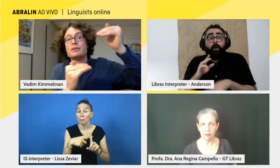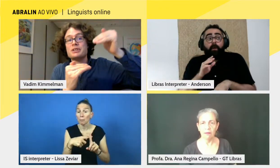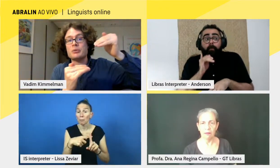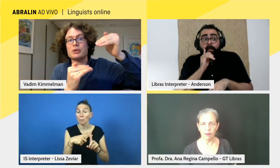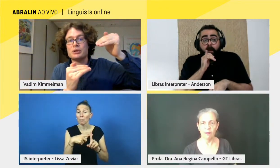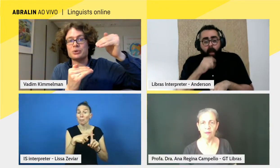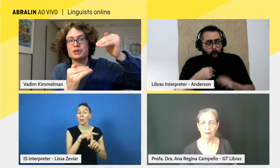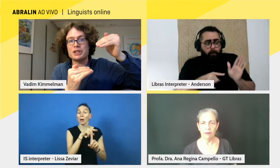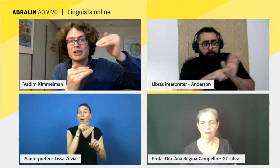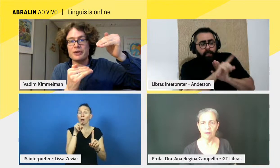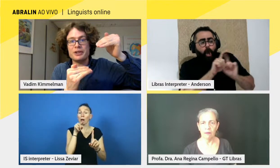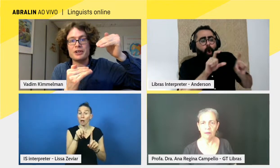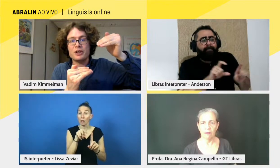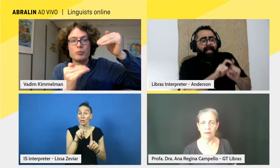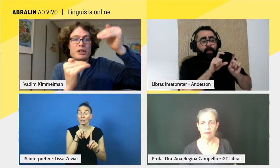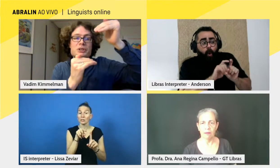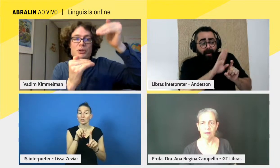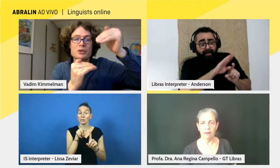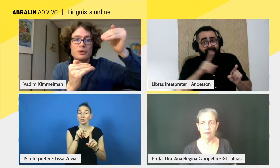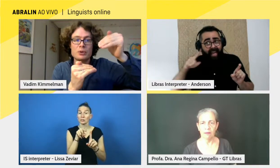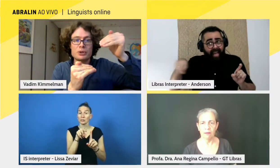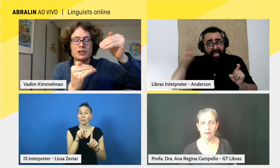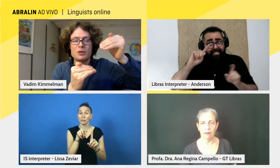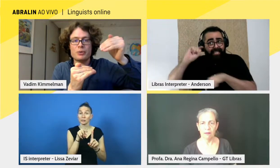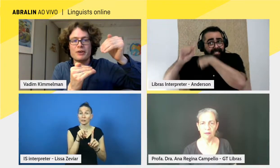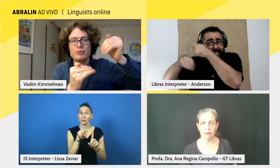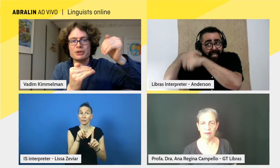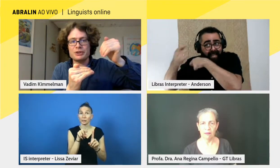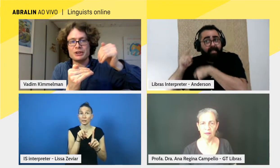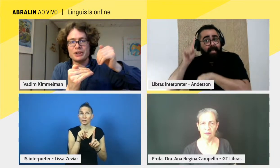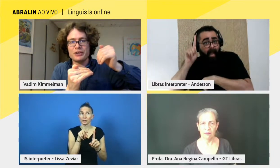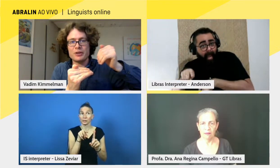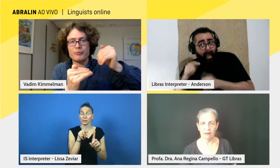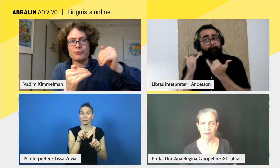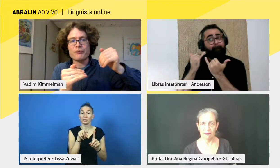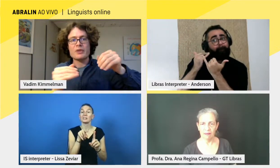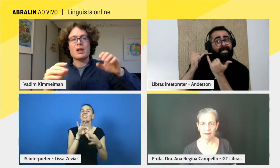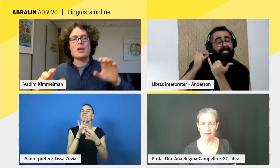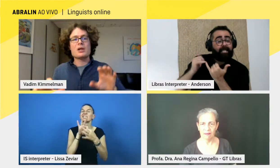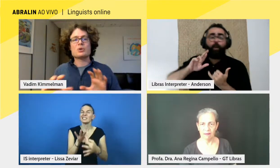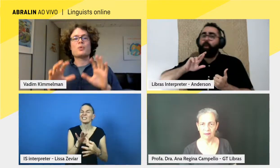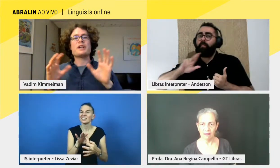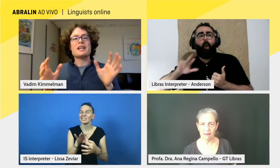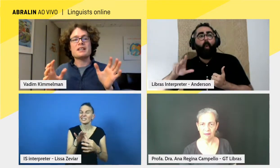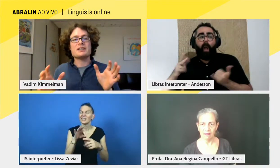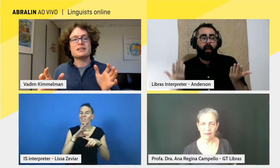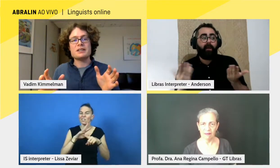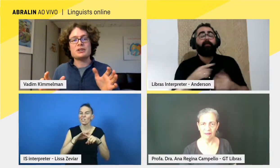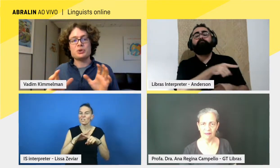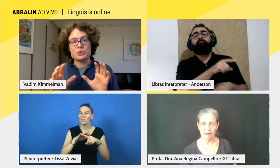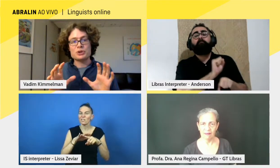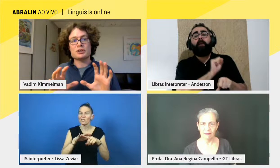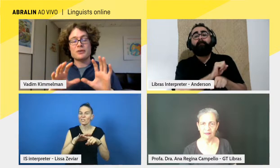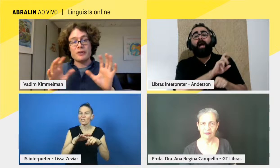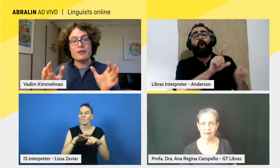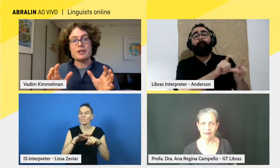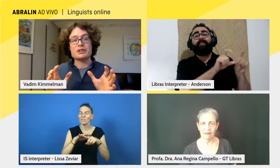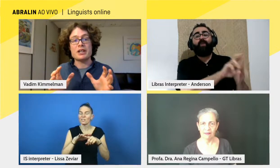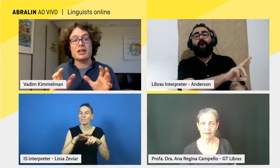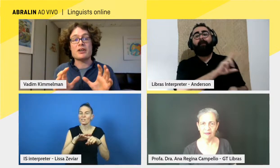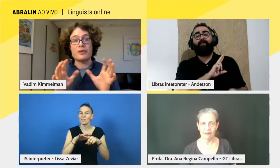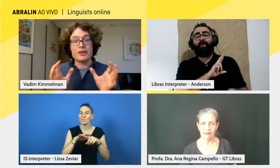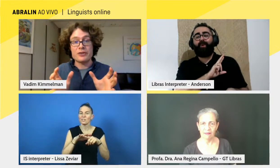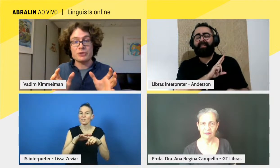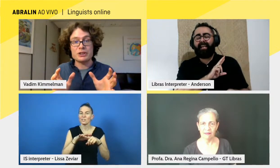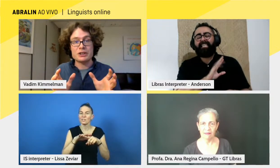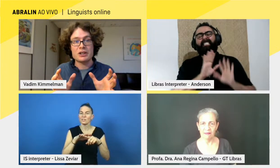variants are very similar to each other based on the phonological parameters in them. So we can indeed use